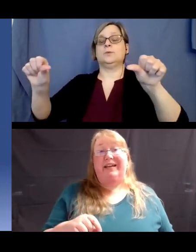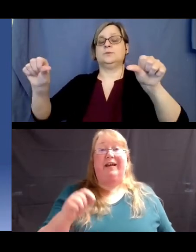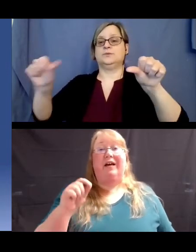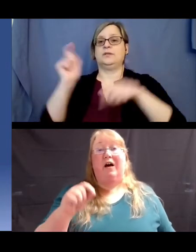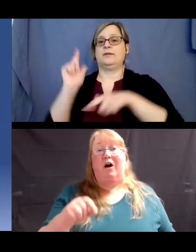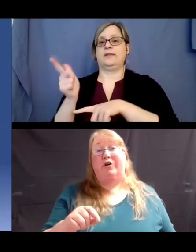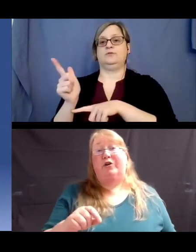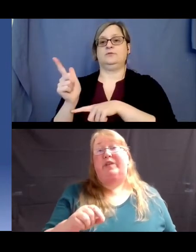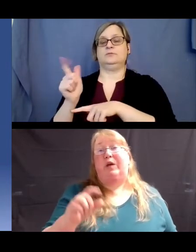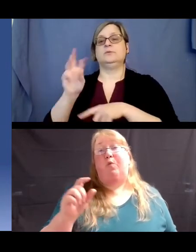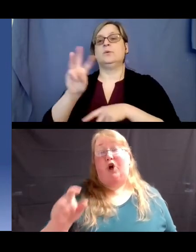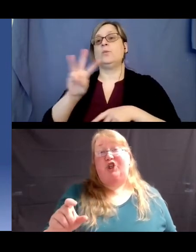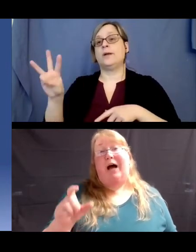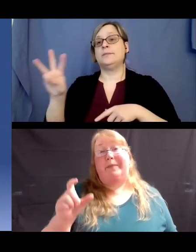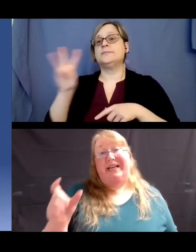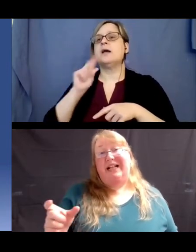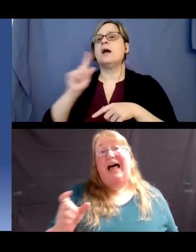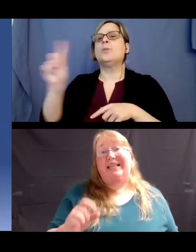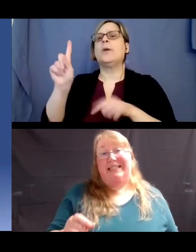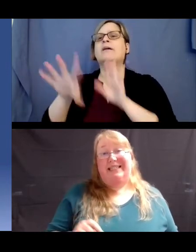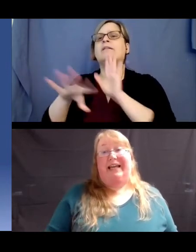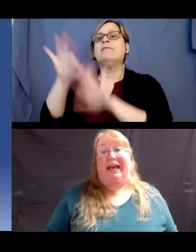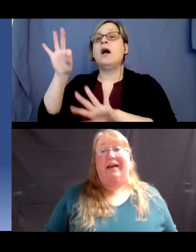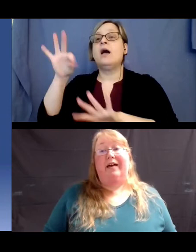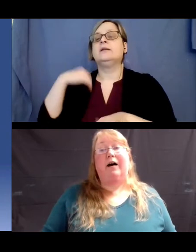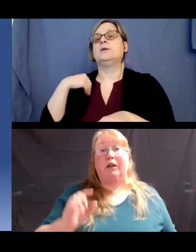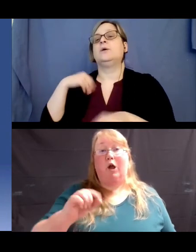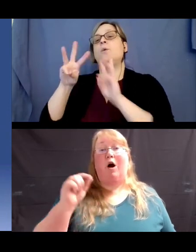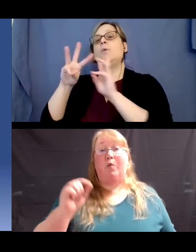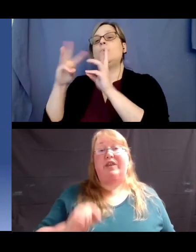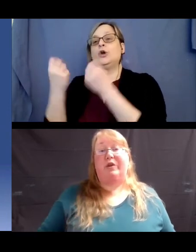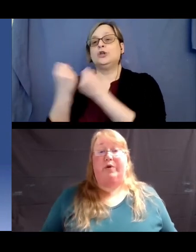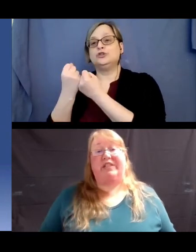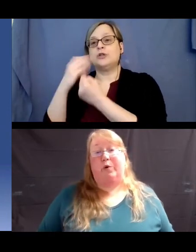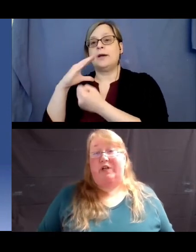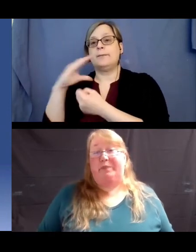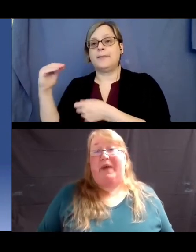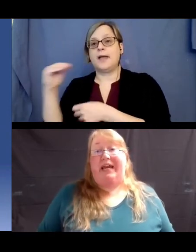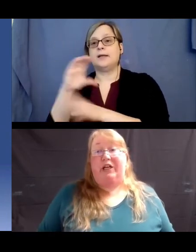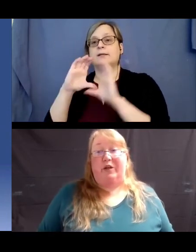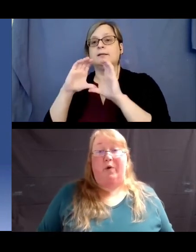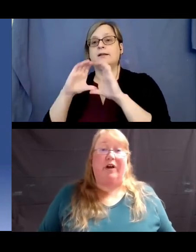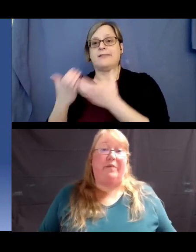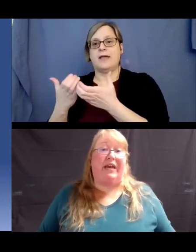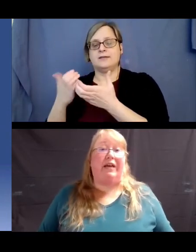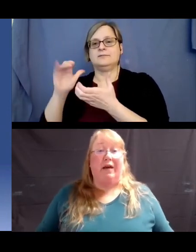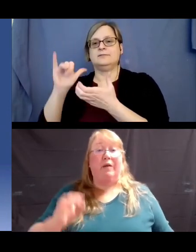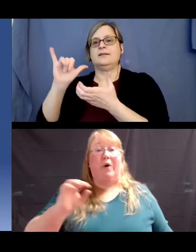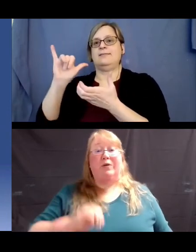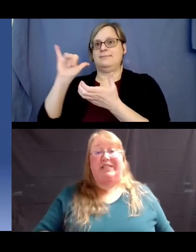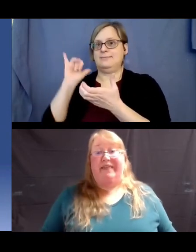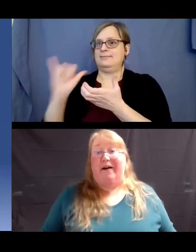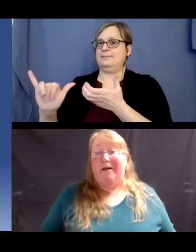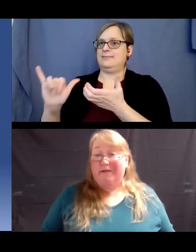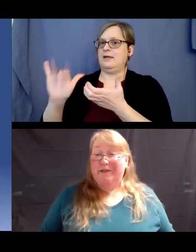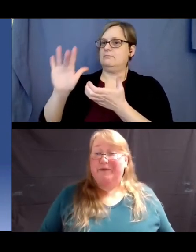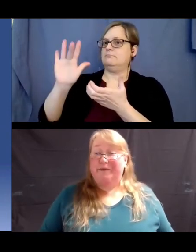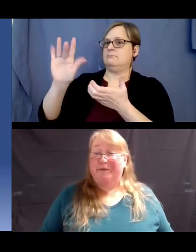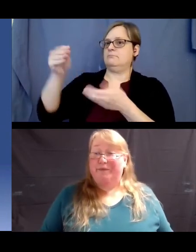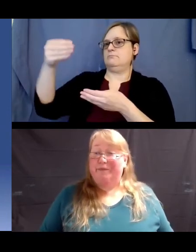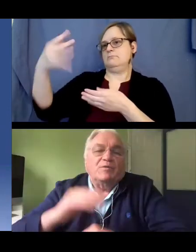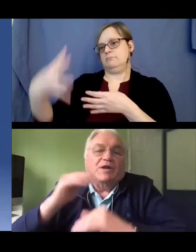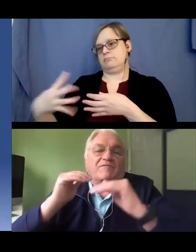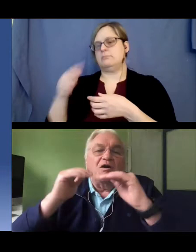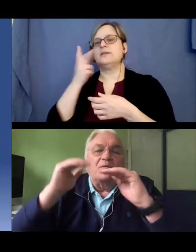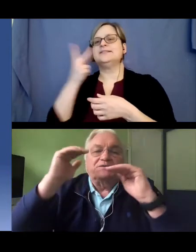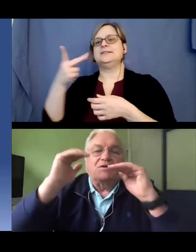find it under the workshops and classes link, along with the resource page that we're going to be posting there.